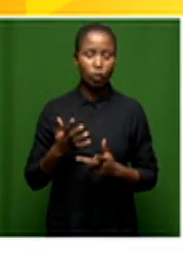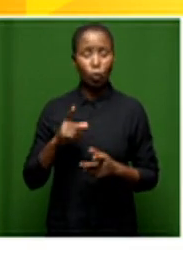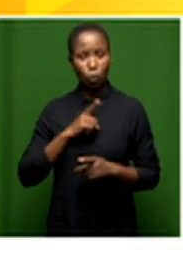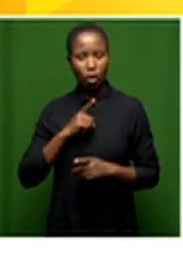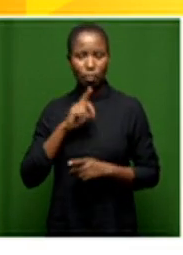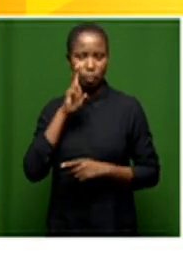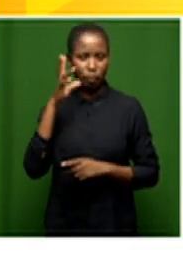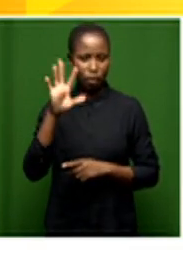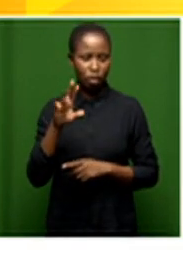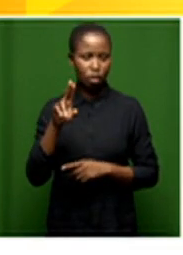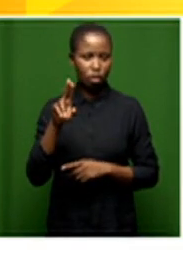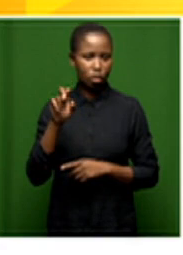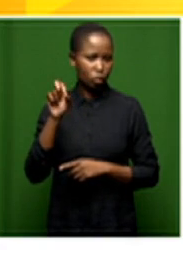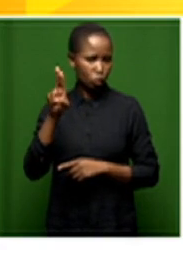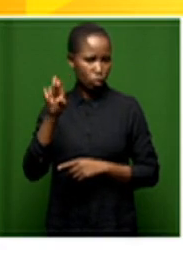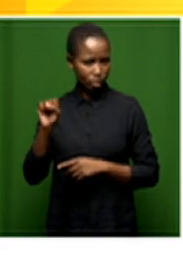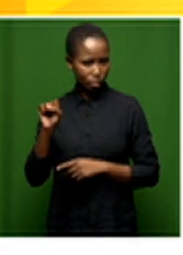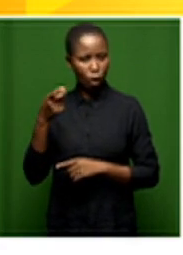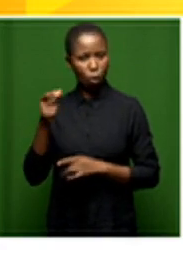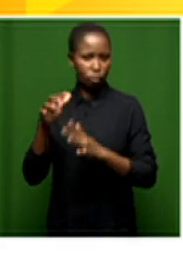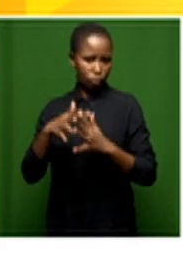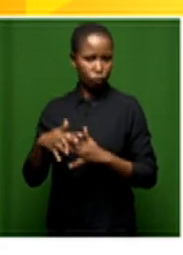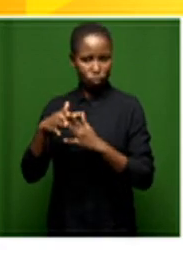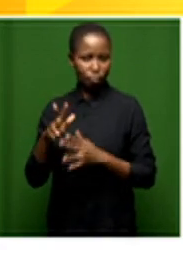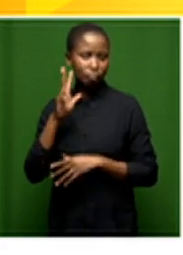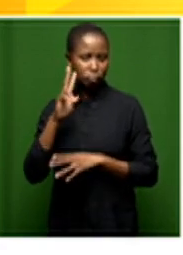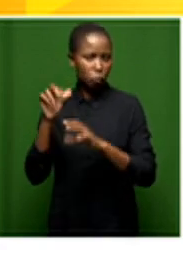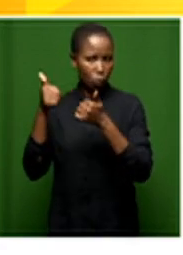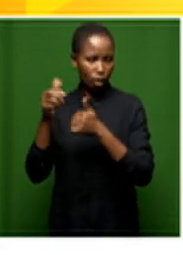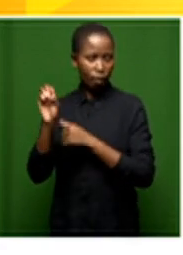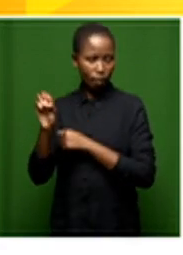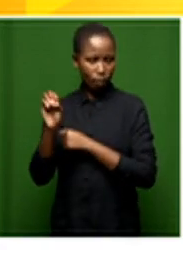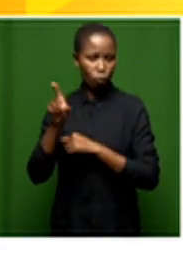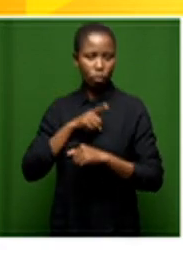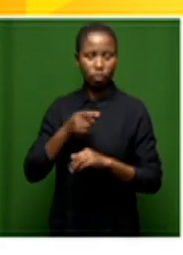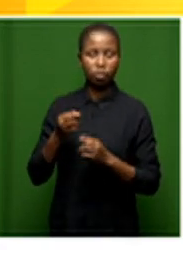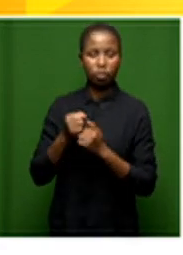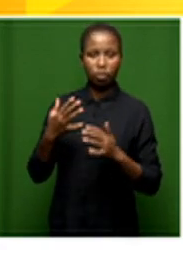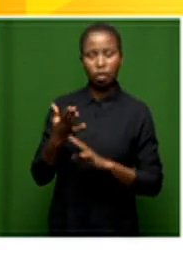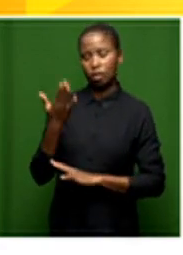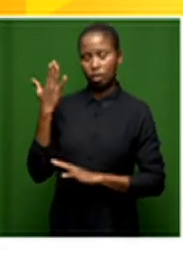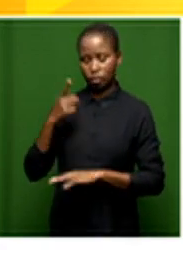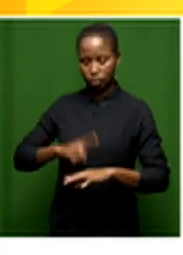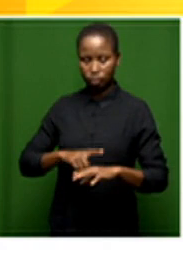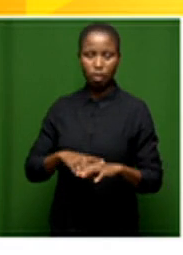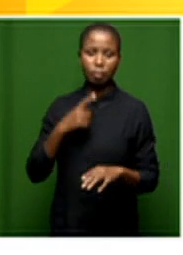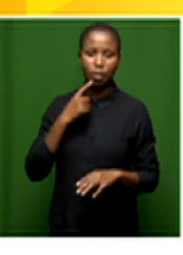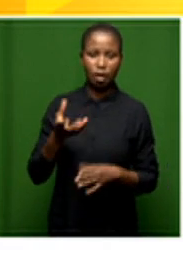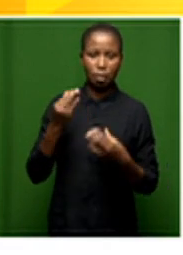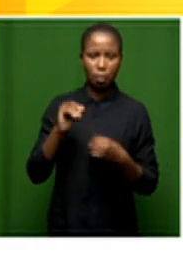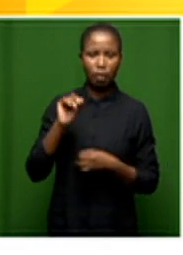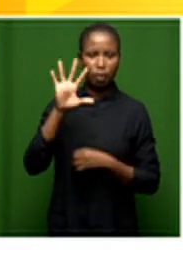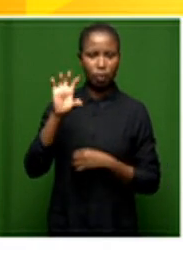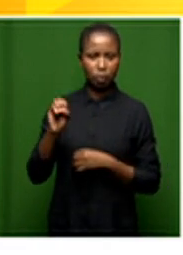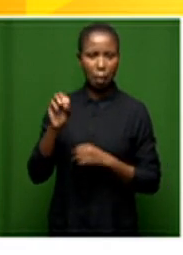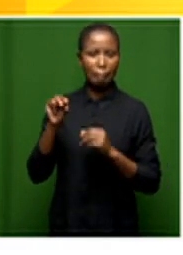US, you're well on your way. I mean, as it stands, the last amount I read was that there are about 50